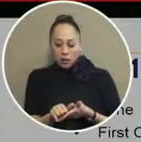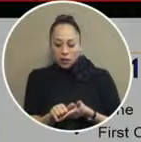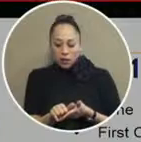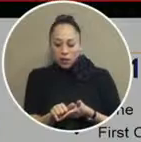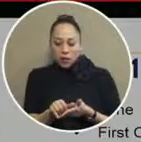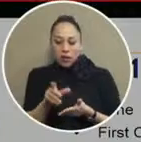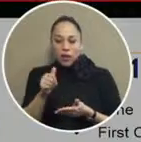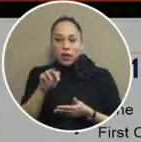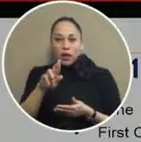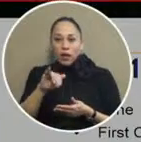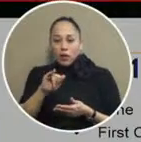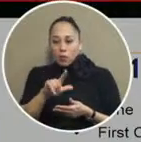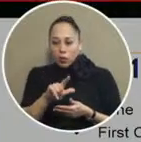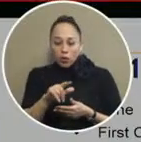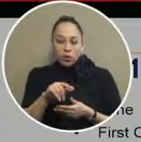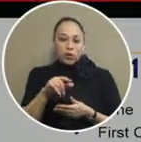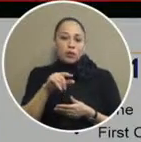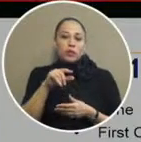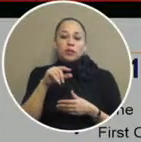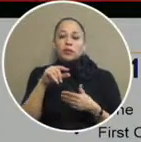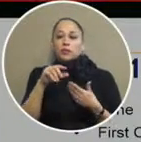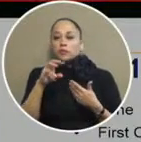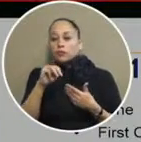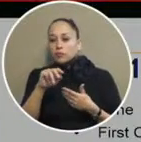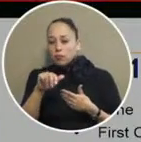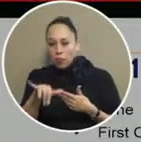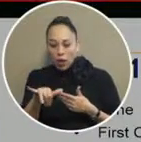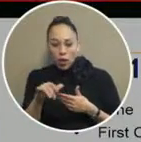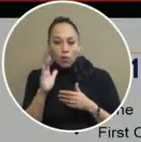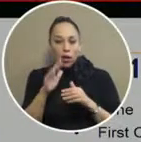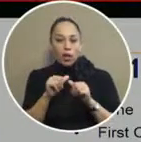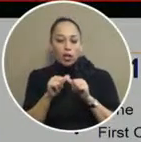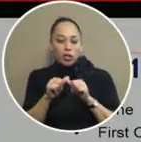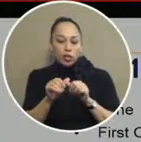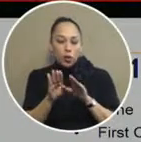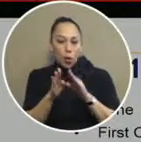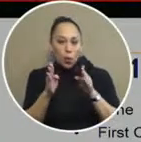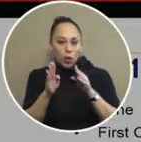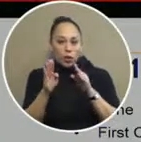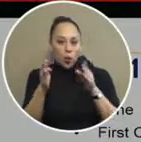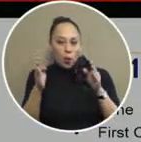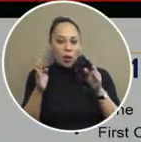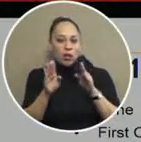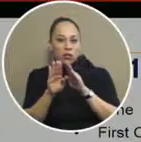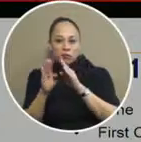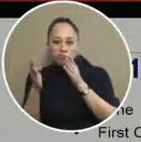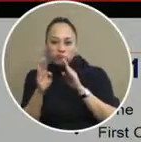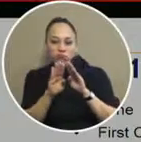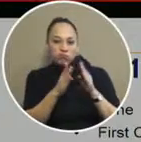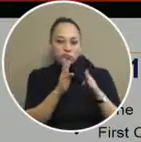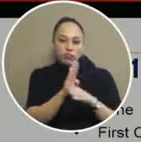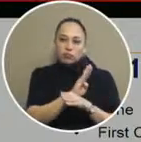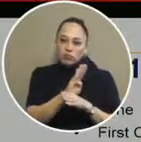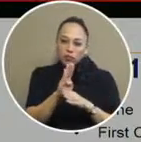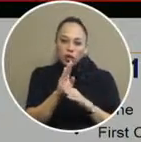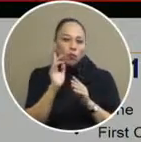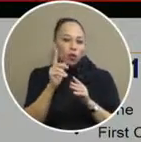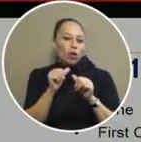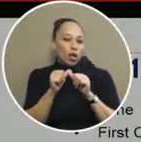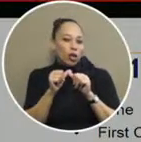midnight, April 30 or May 1st, we will continue opening some of the businesses in Texas. It will